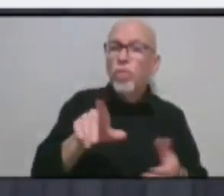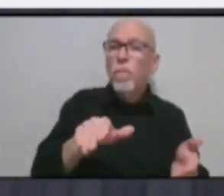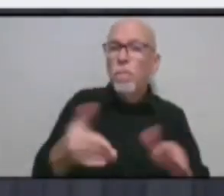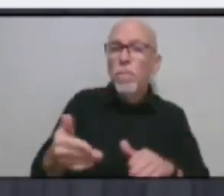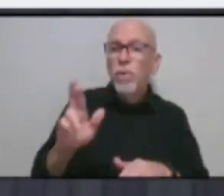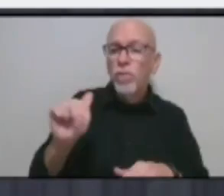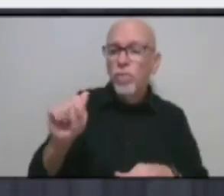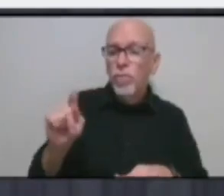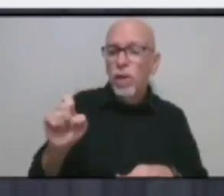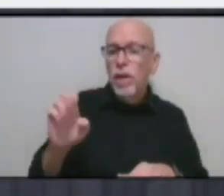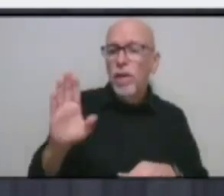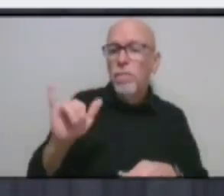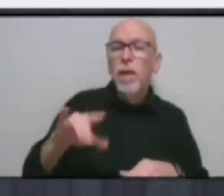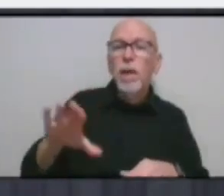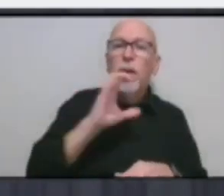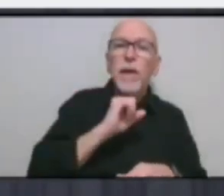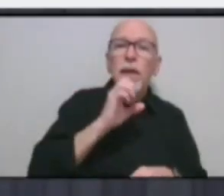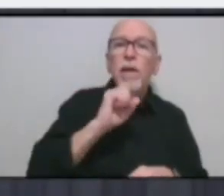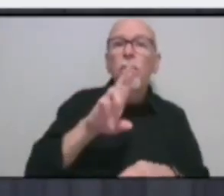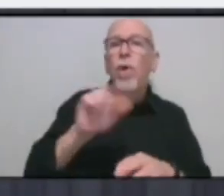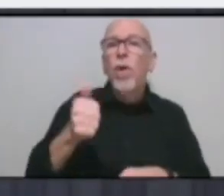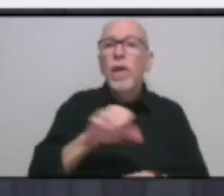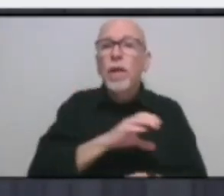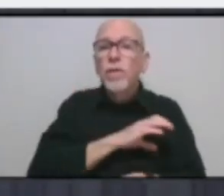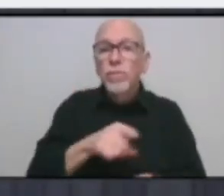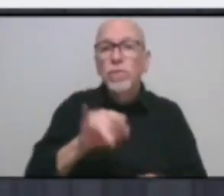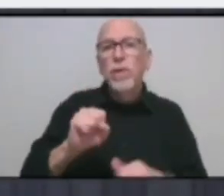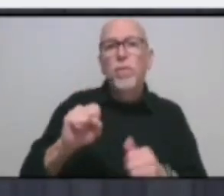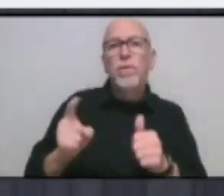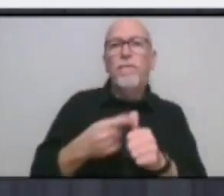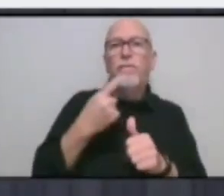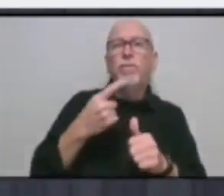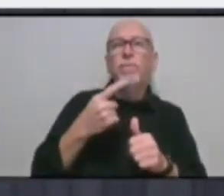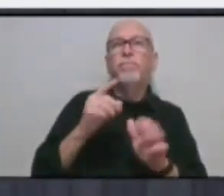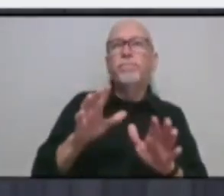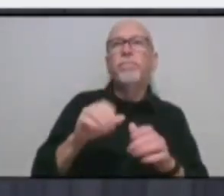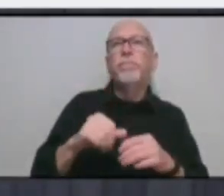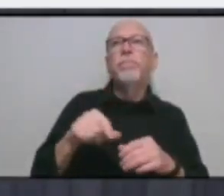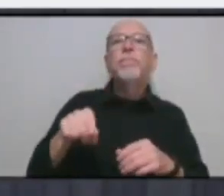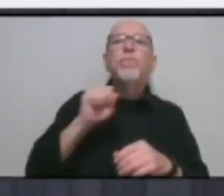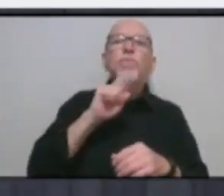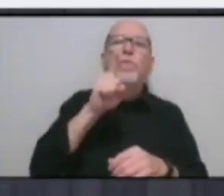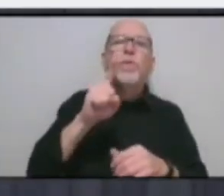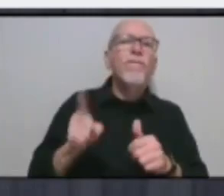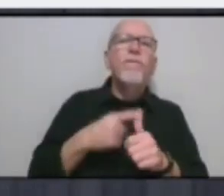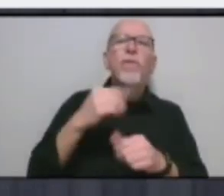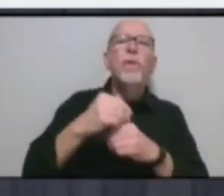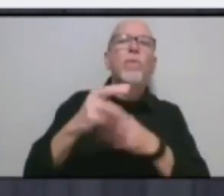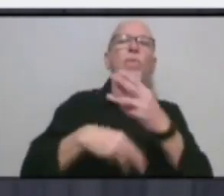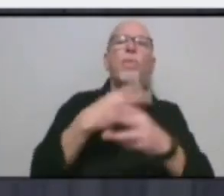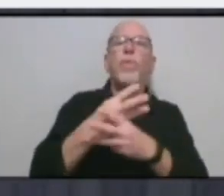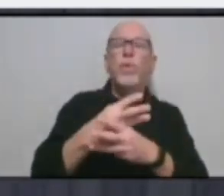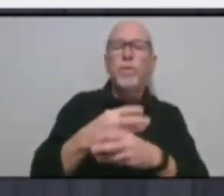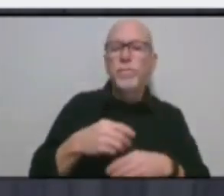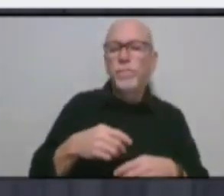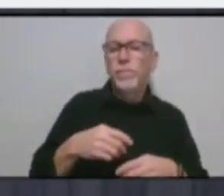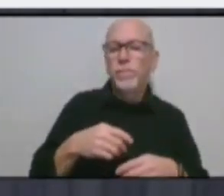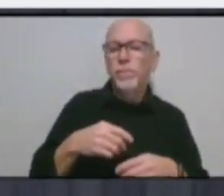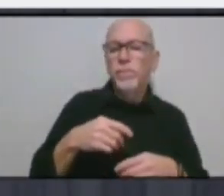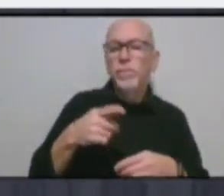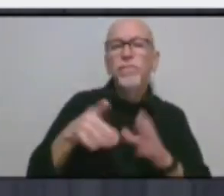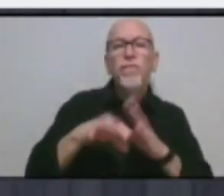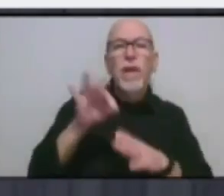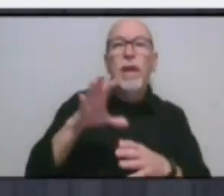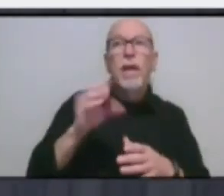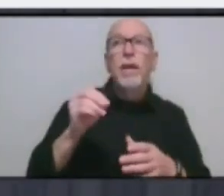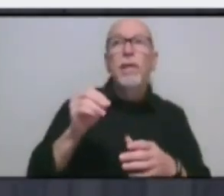and other characteristics was the first in the this was really the first in the world finding, and that